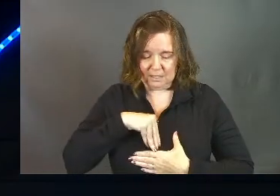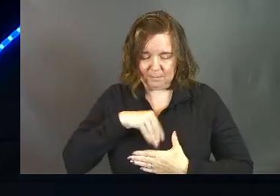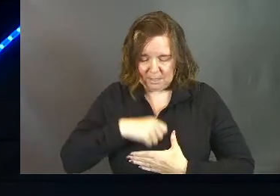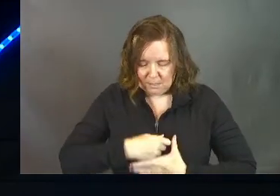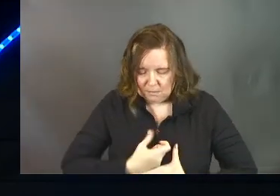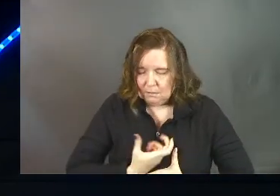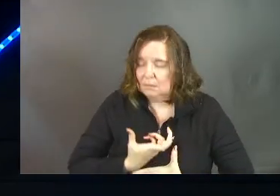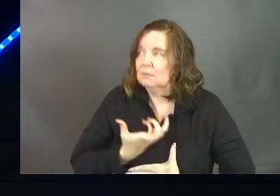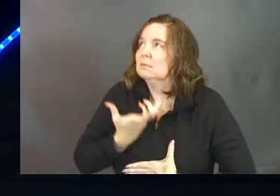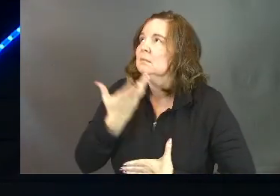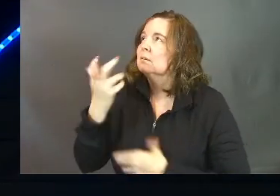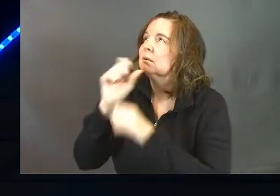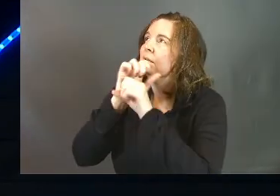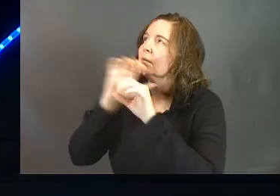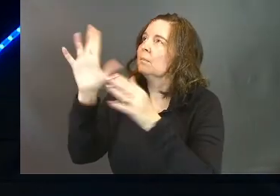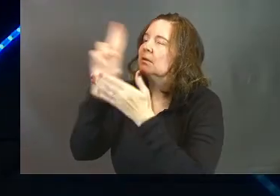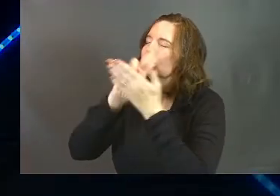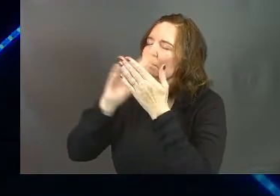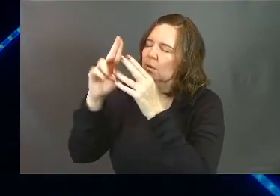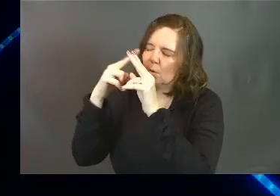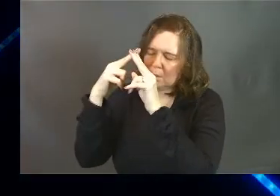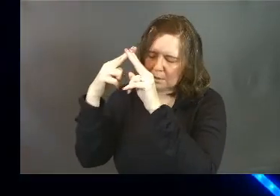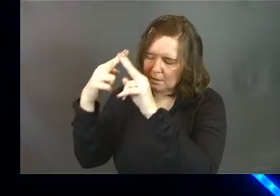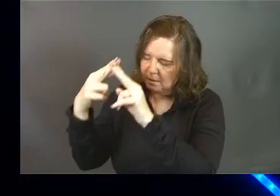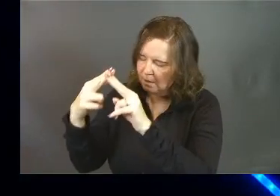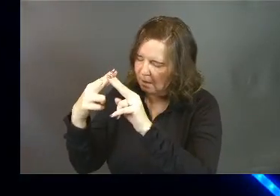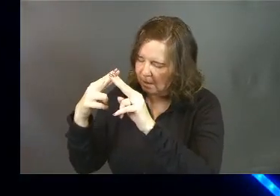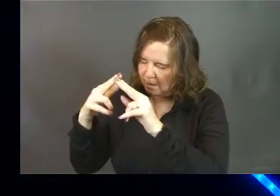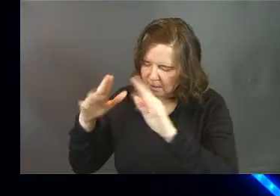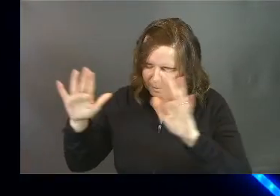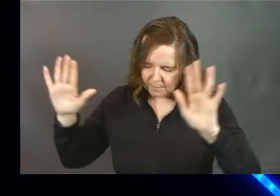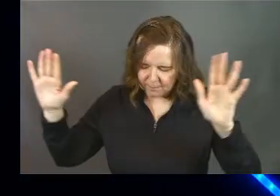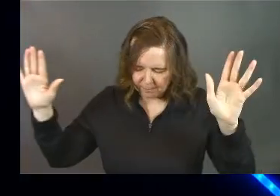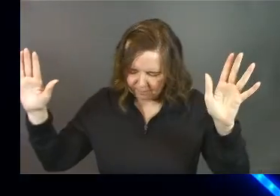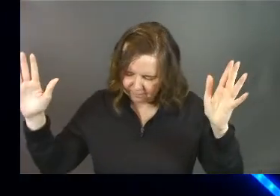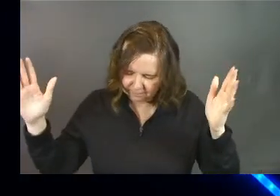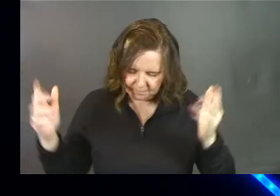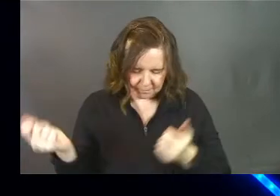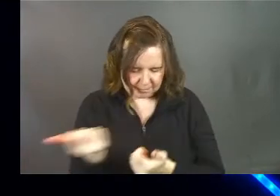that's in me, that's His holy name.